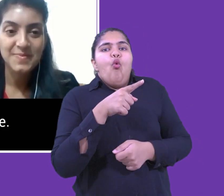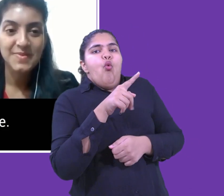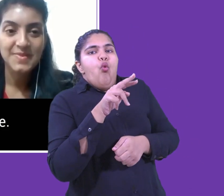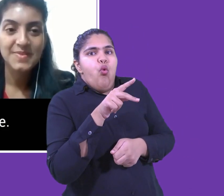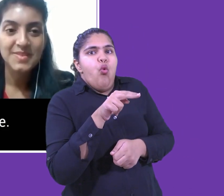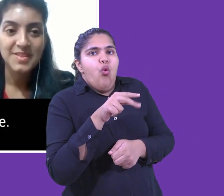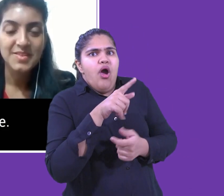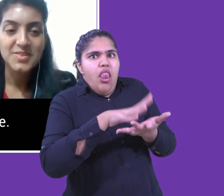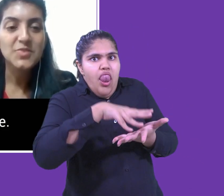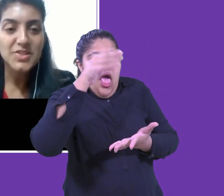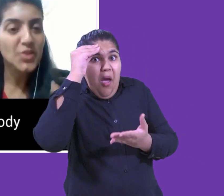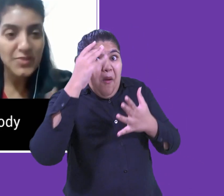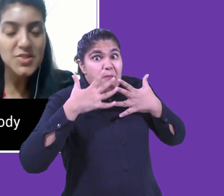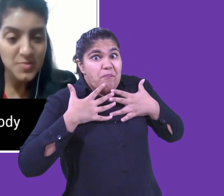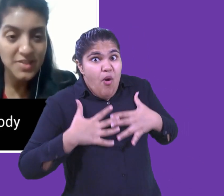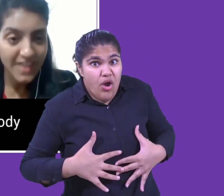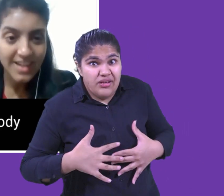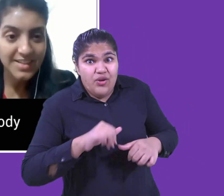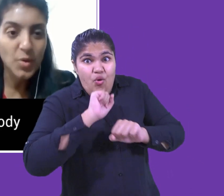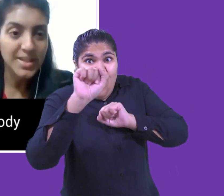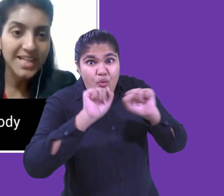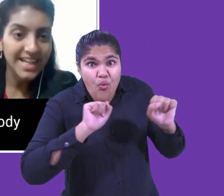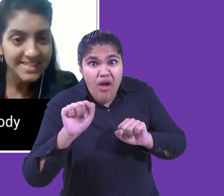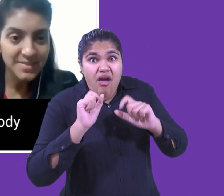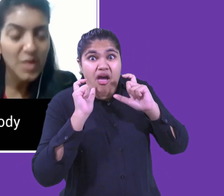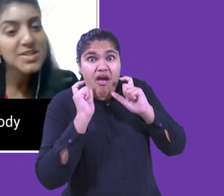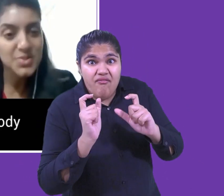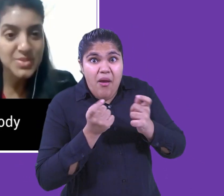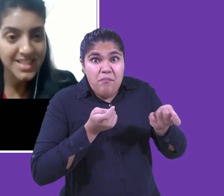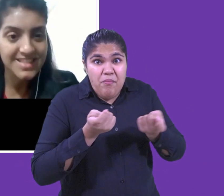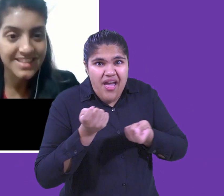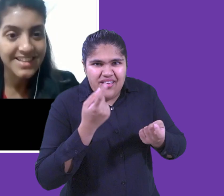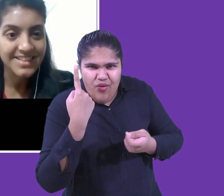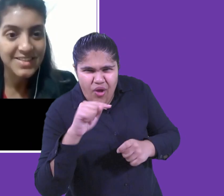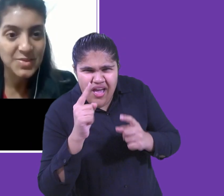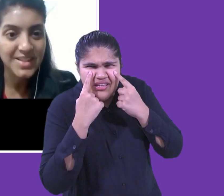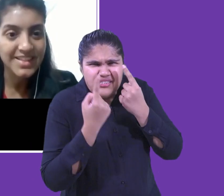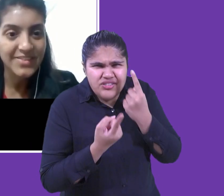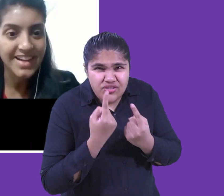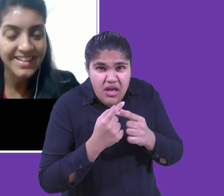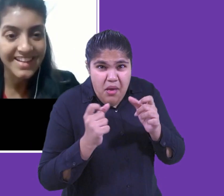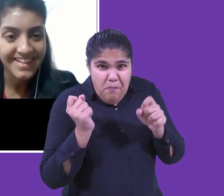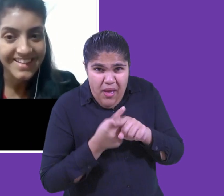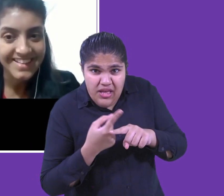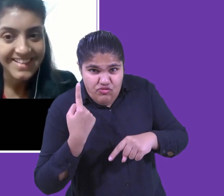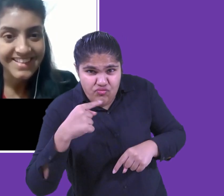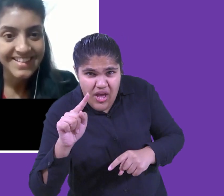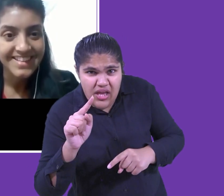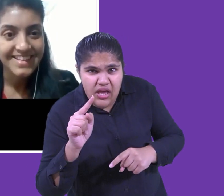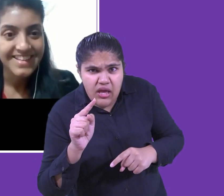all. So we should always observe our body mechanism, how it suits us. To be frank, yeah.